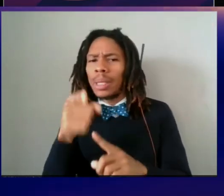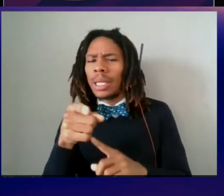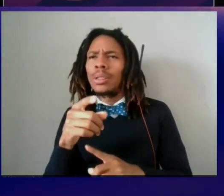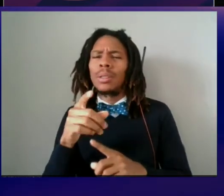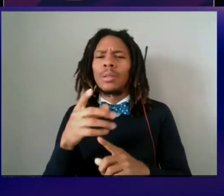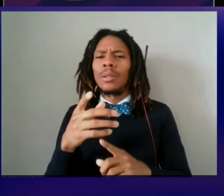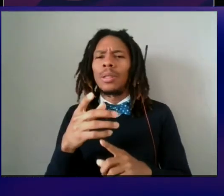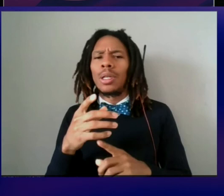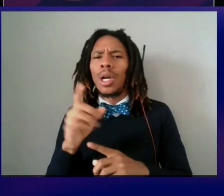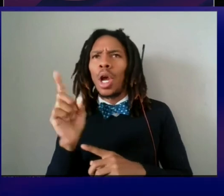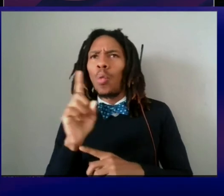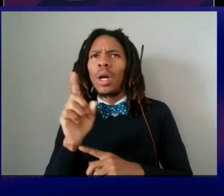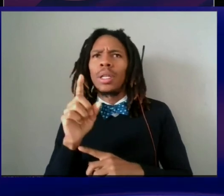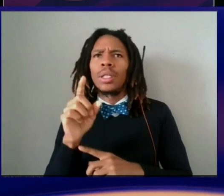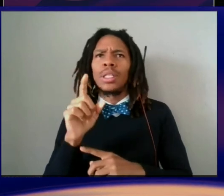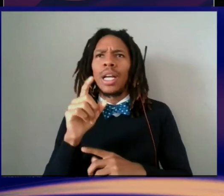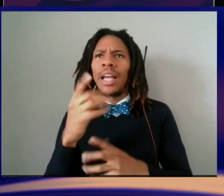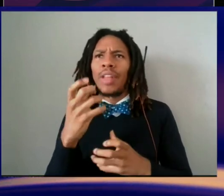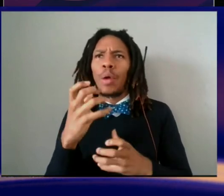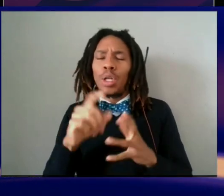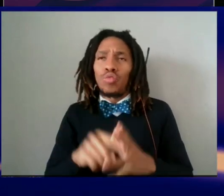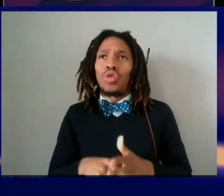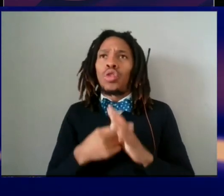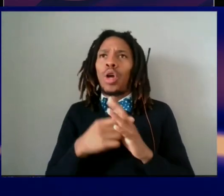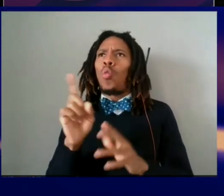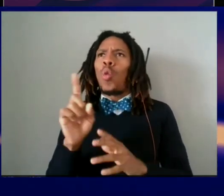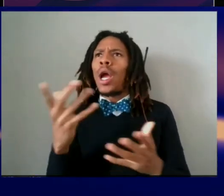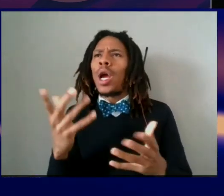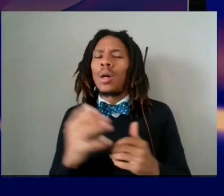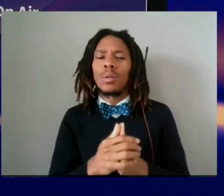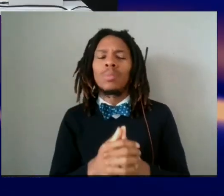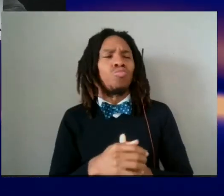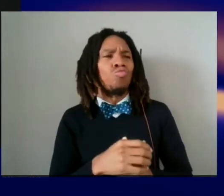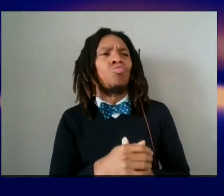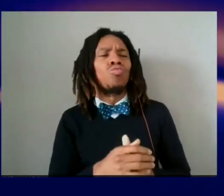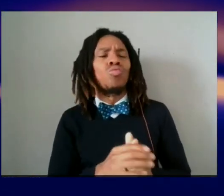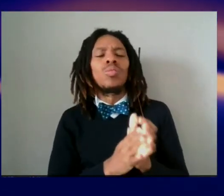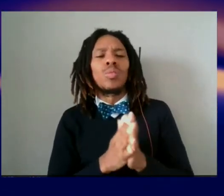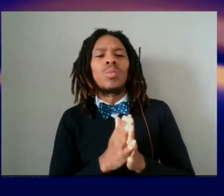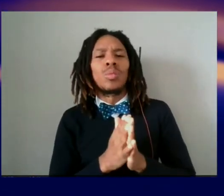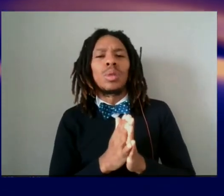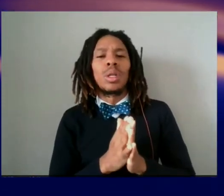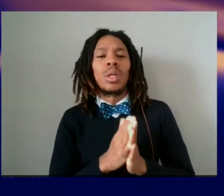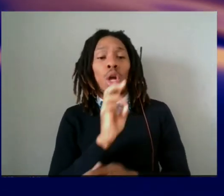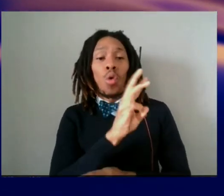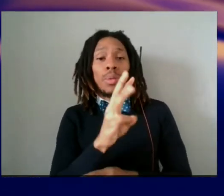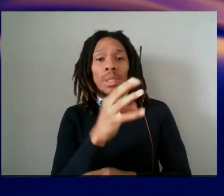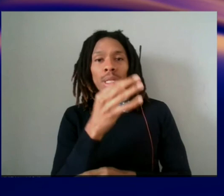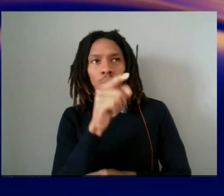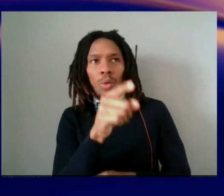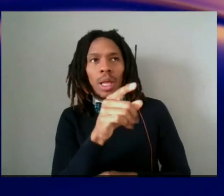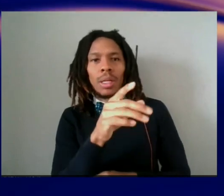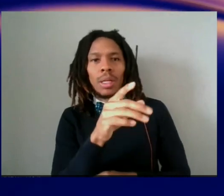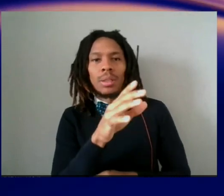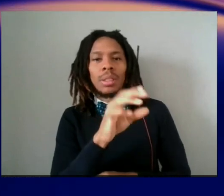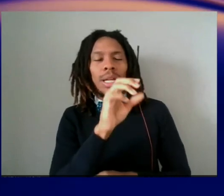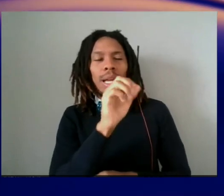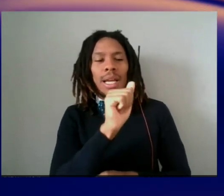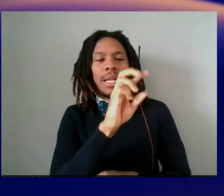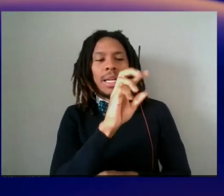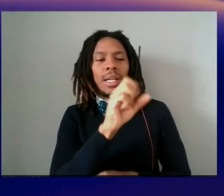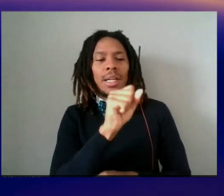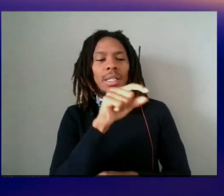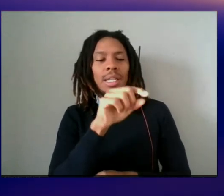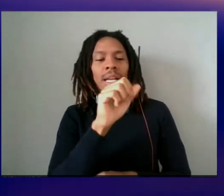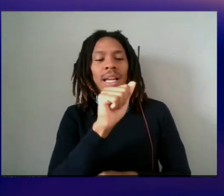where they should go to just get started, essentially. Absolutely. So the website is right there, but it is